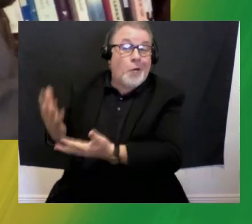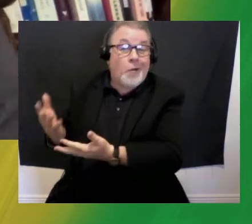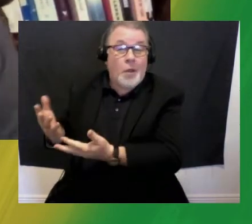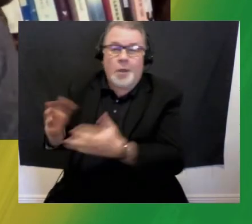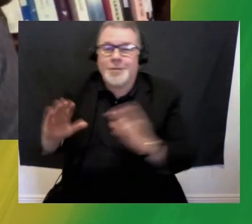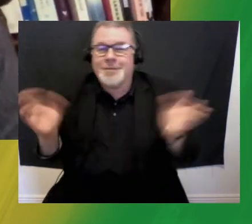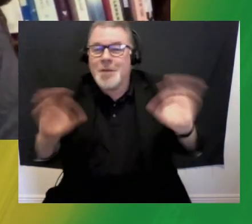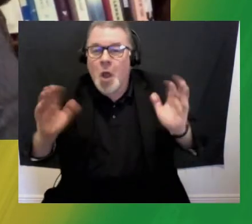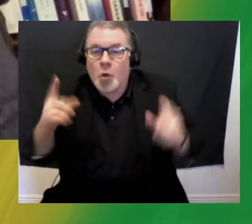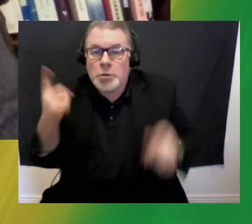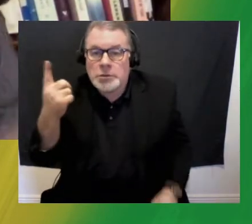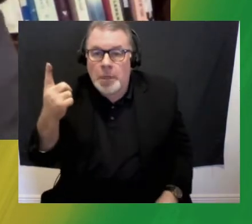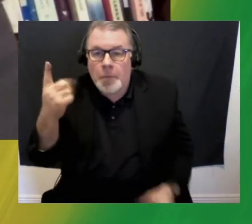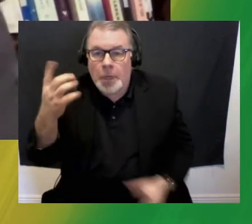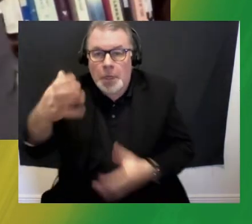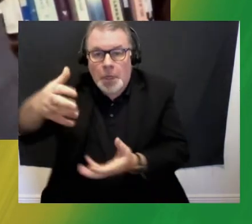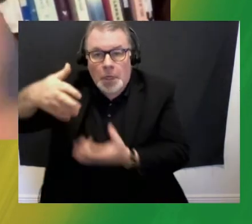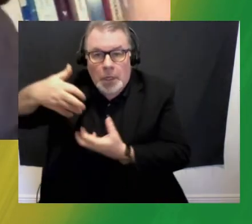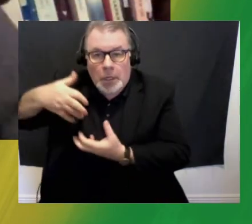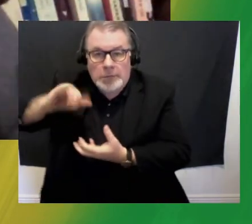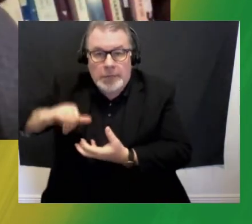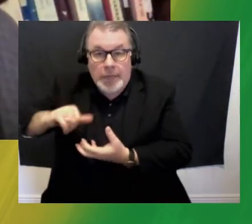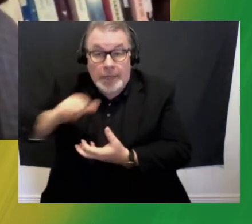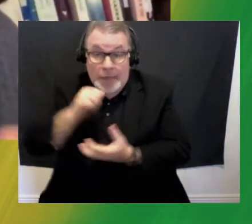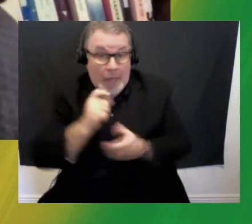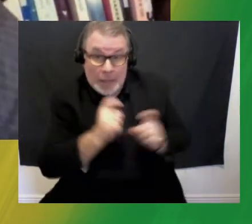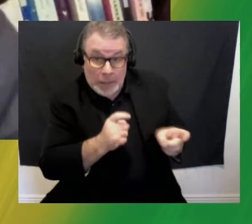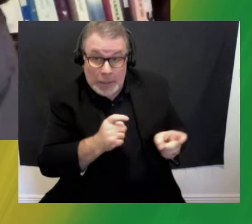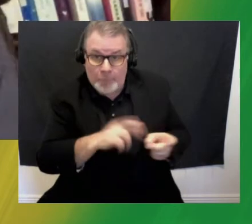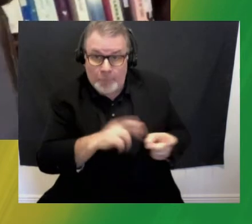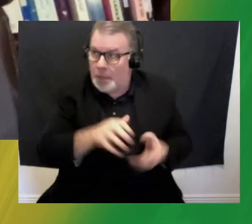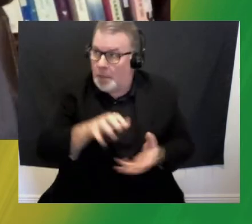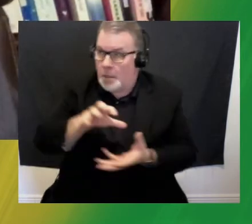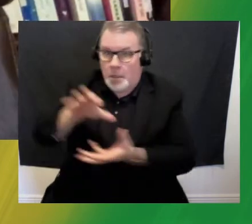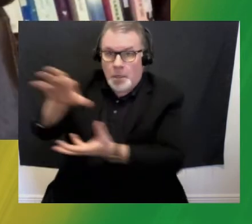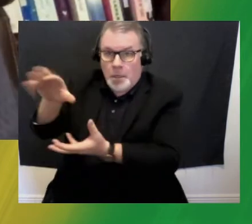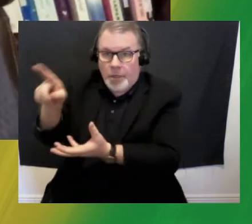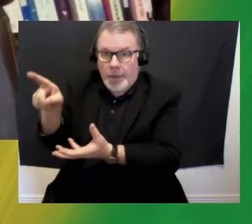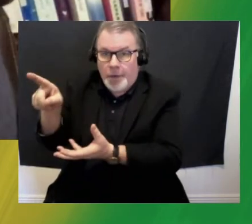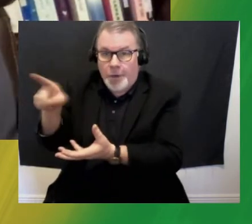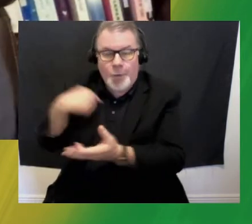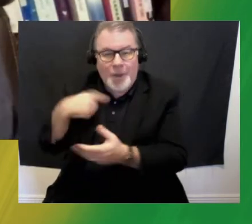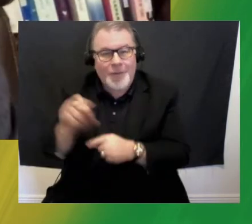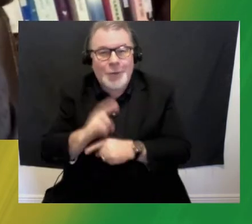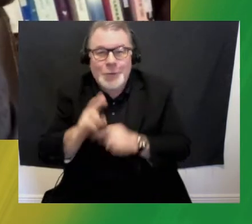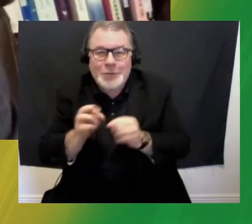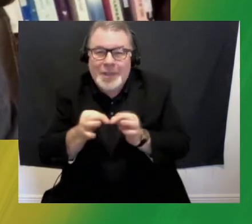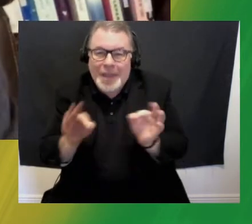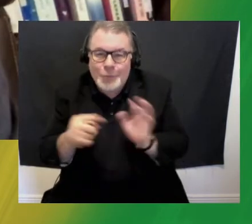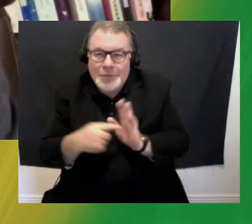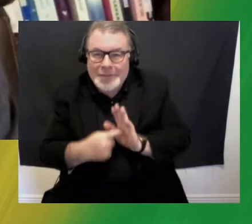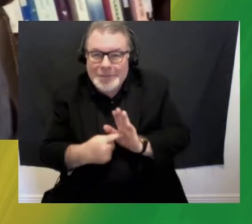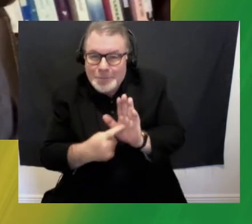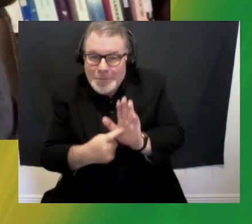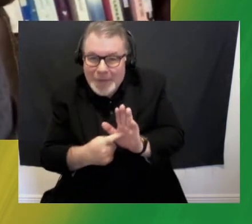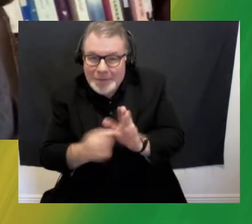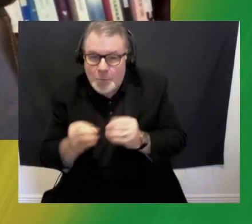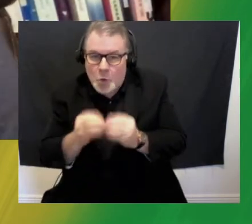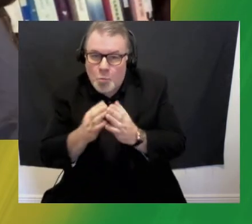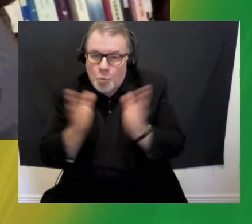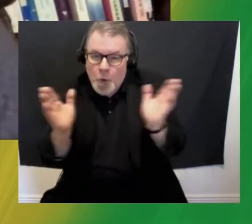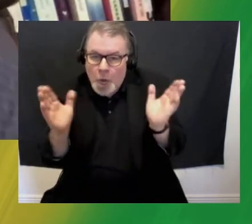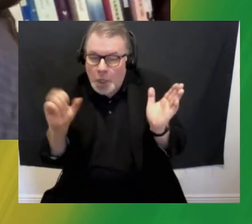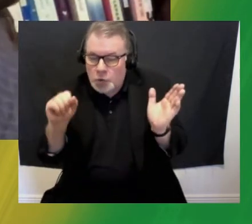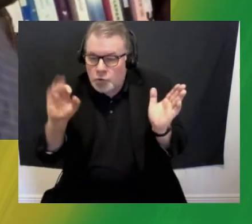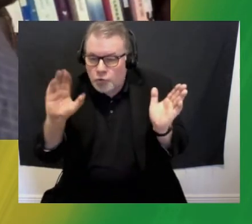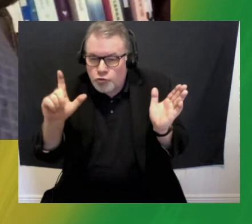somebody gets that, right? Like doesn't go to this person, it goes over here. So we need to use language that expresses the broader social